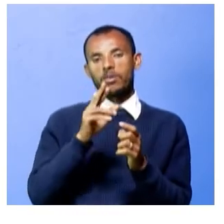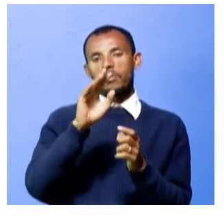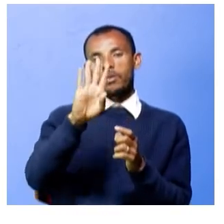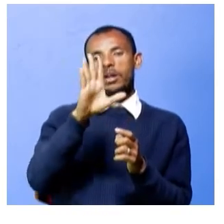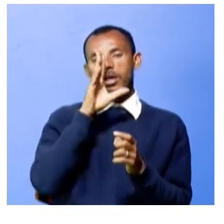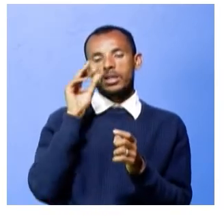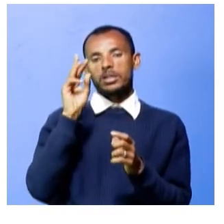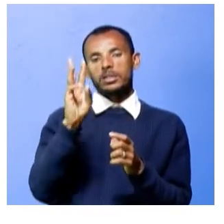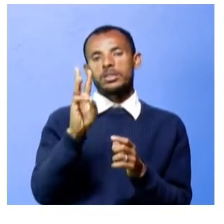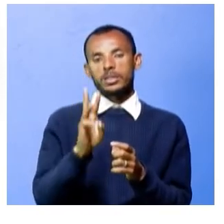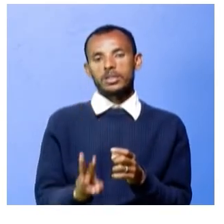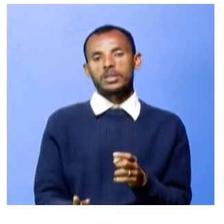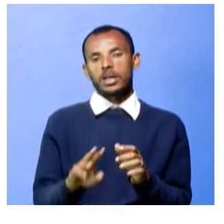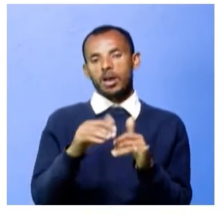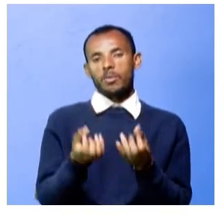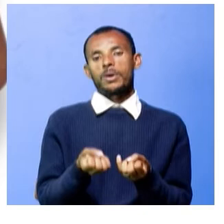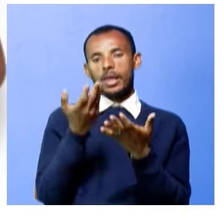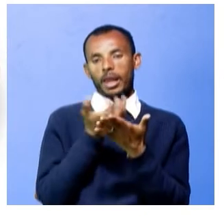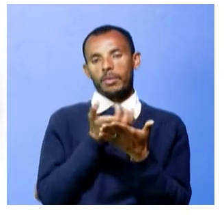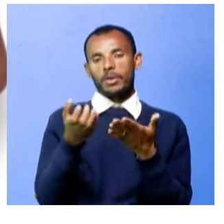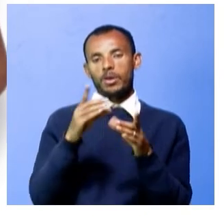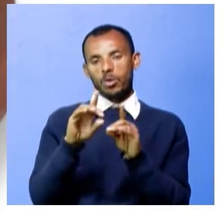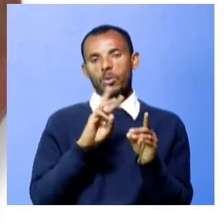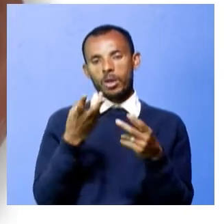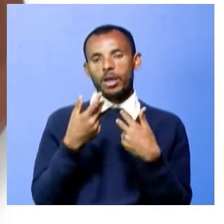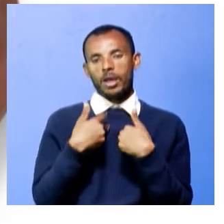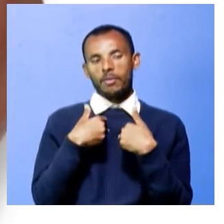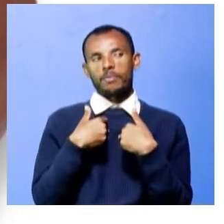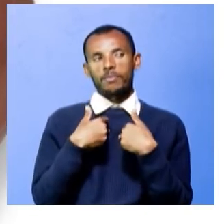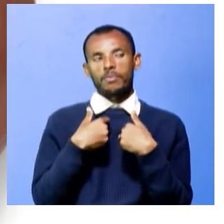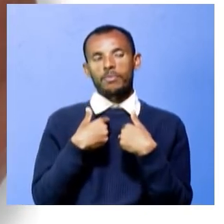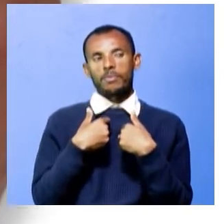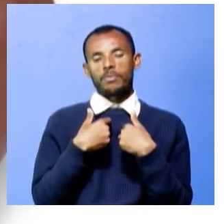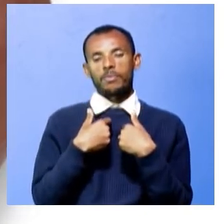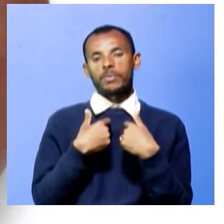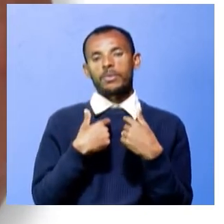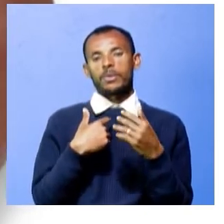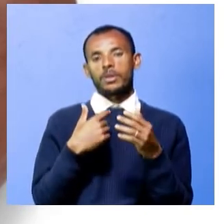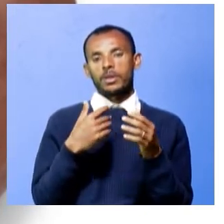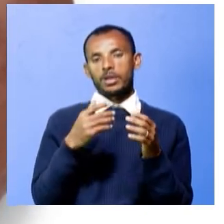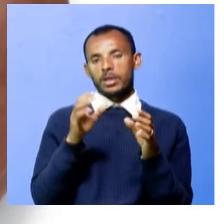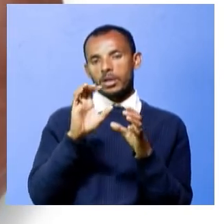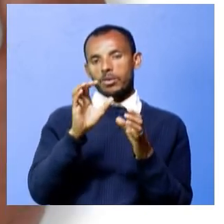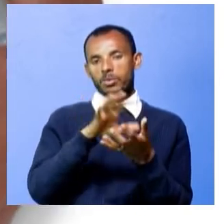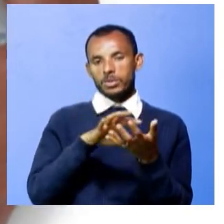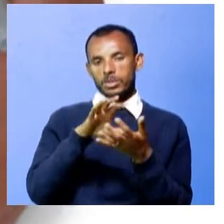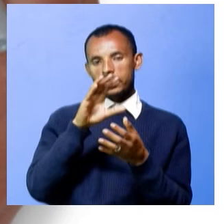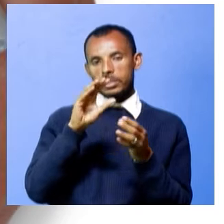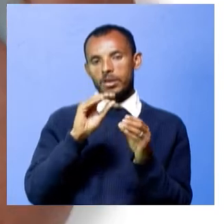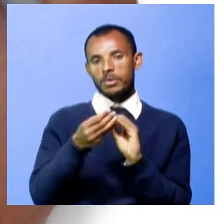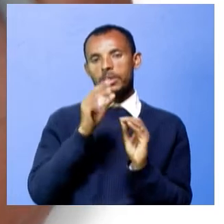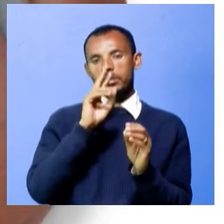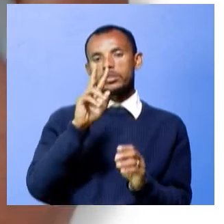and 6. So how many elements do we have here? The cardinal number of this set is